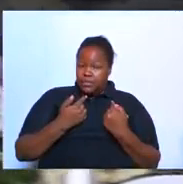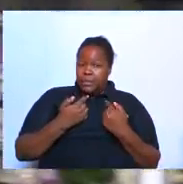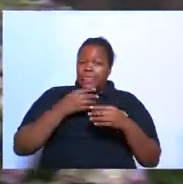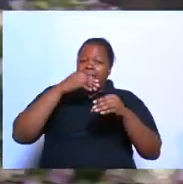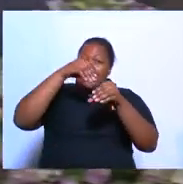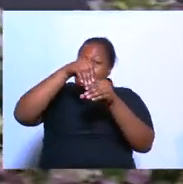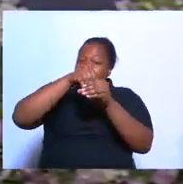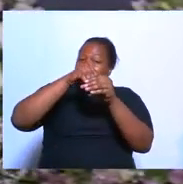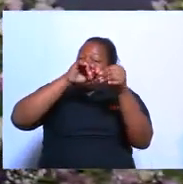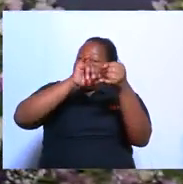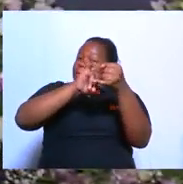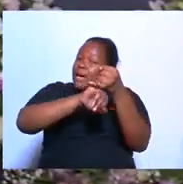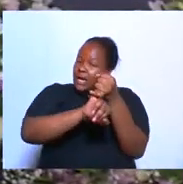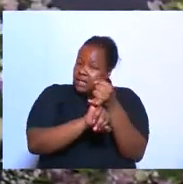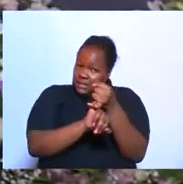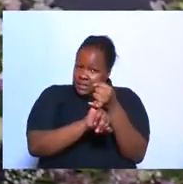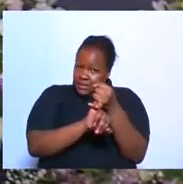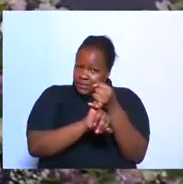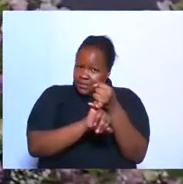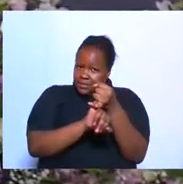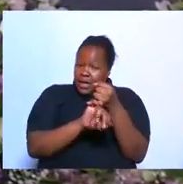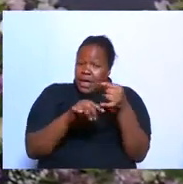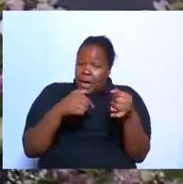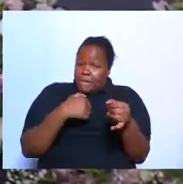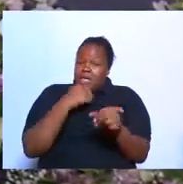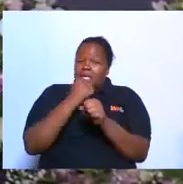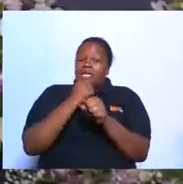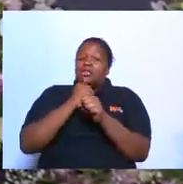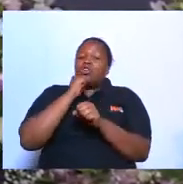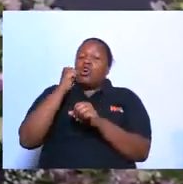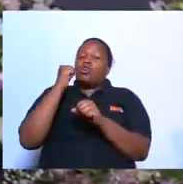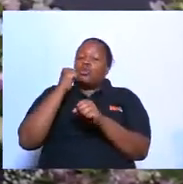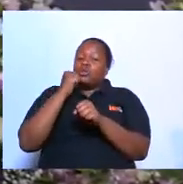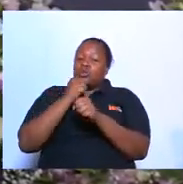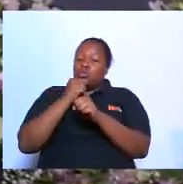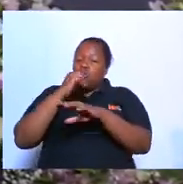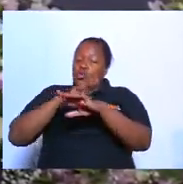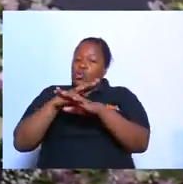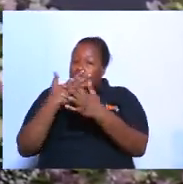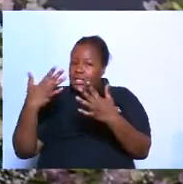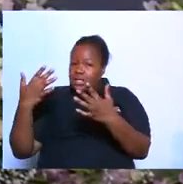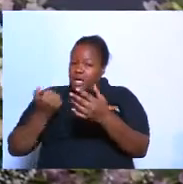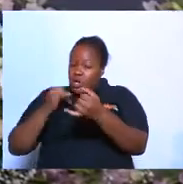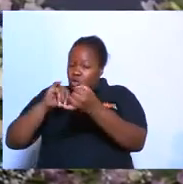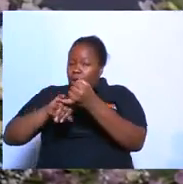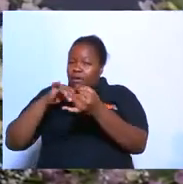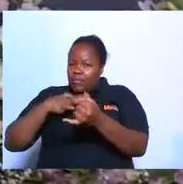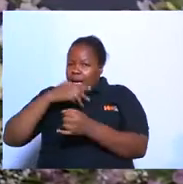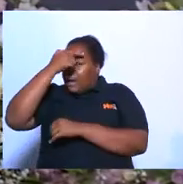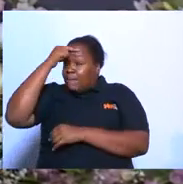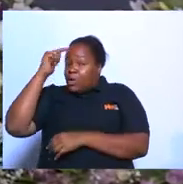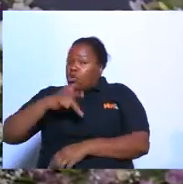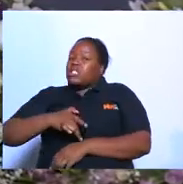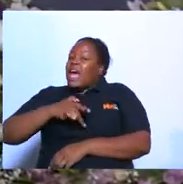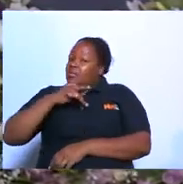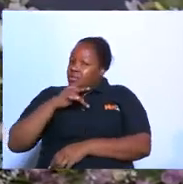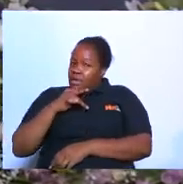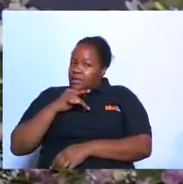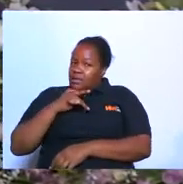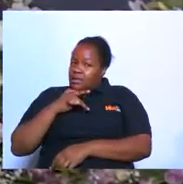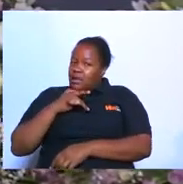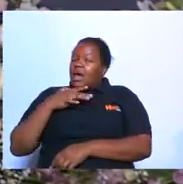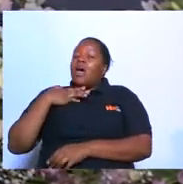in marriage I don't do good things to my wife just because I feel doing it